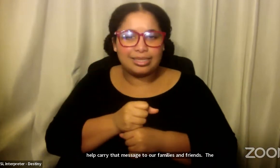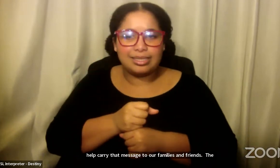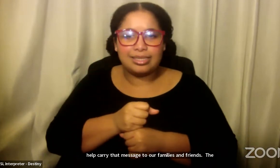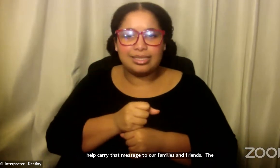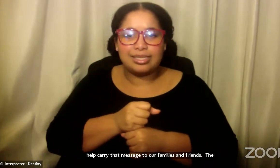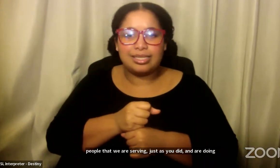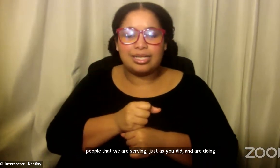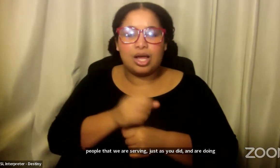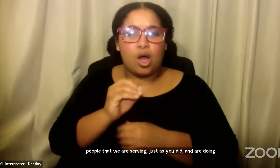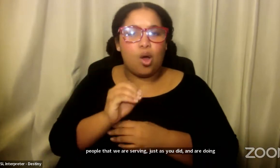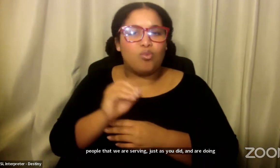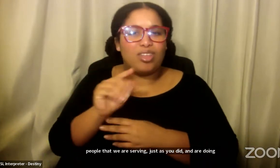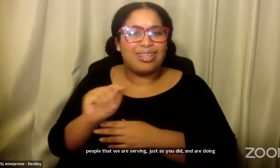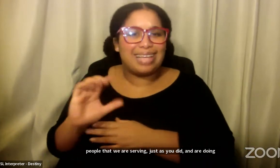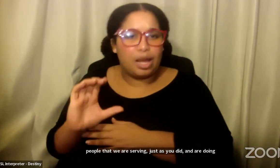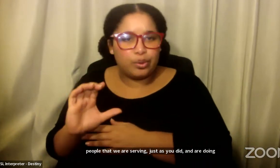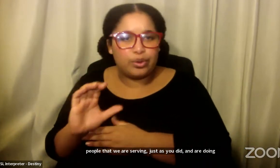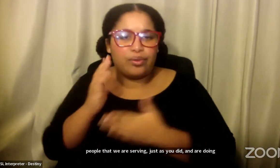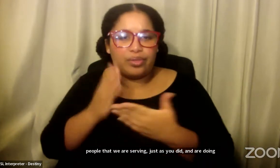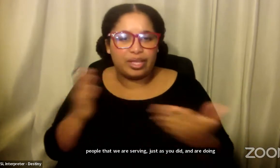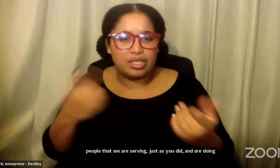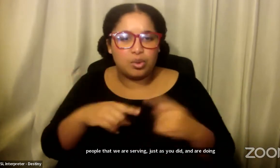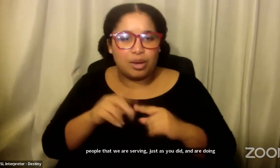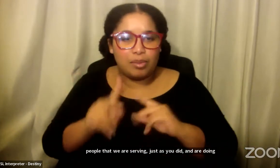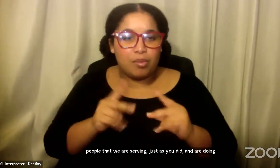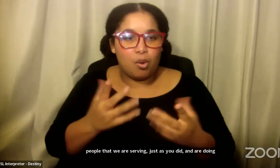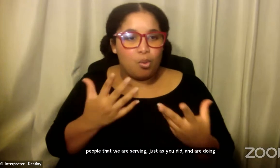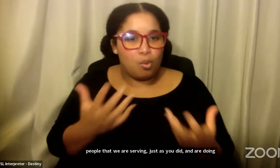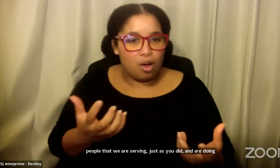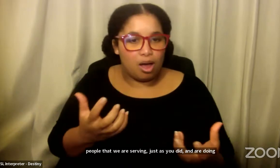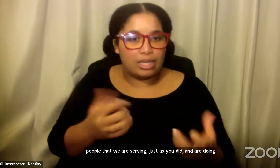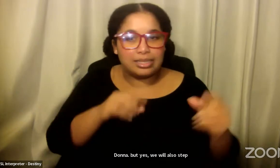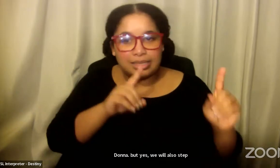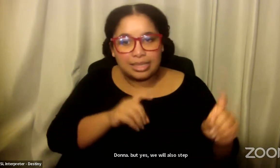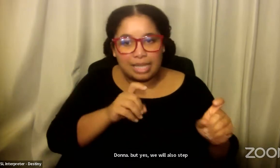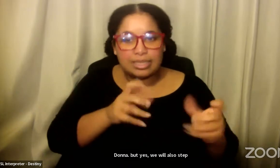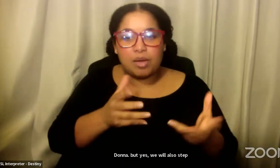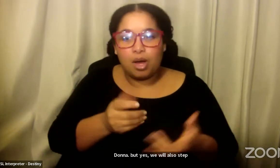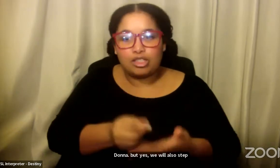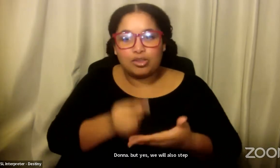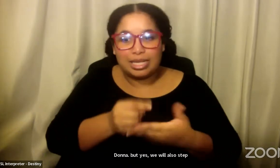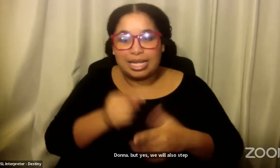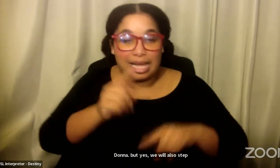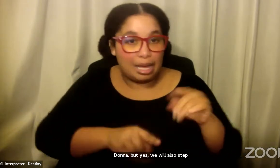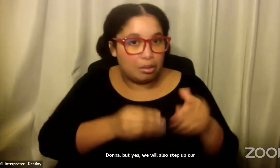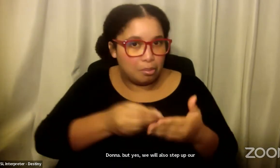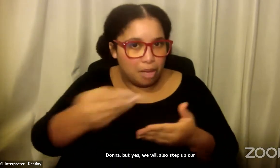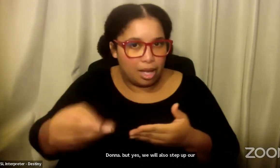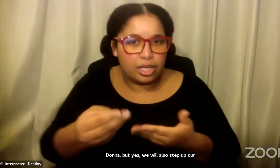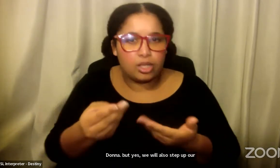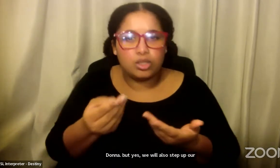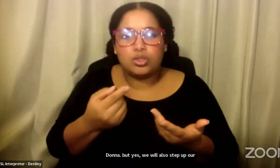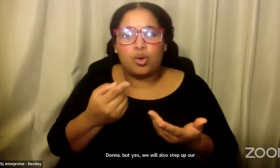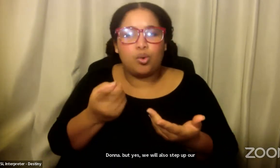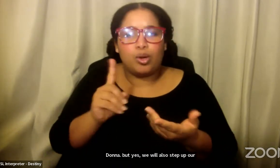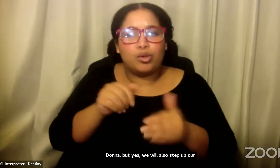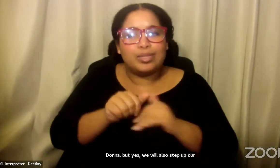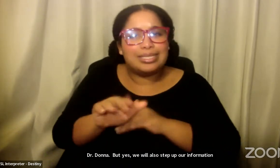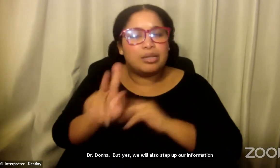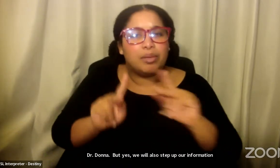even the over-the-counter things, you know, when the people want to test and they want to treat and they can't even buy it? Where can we send